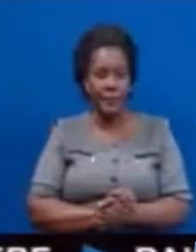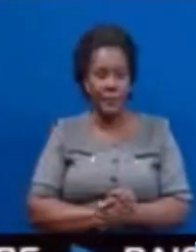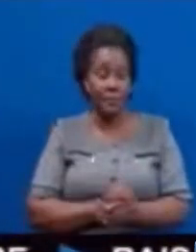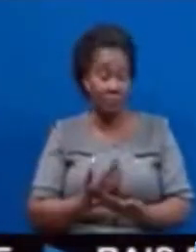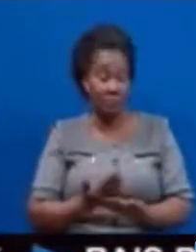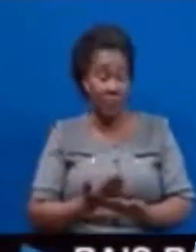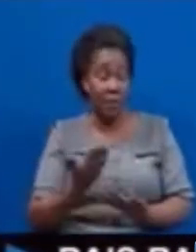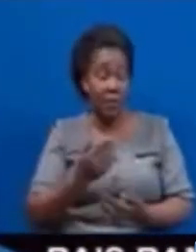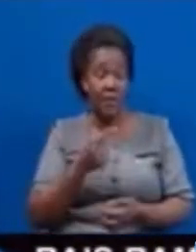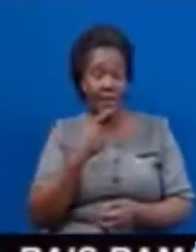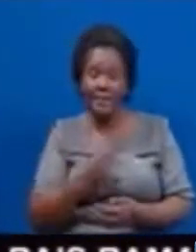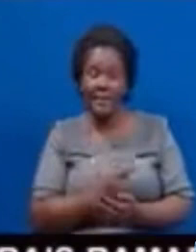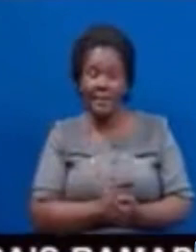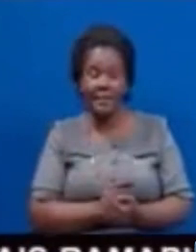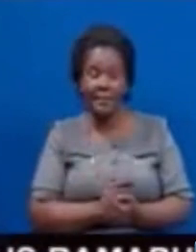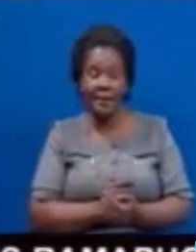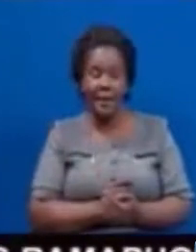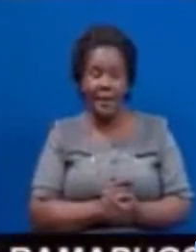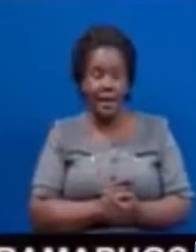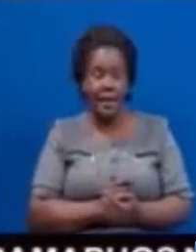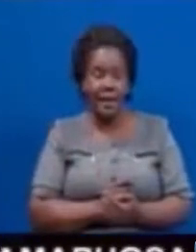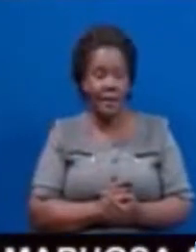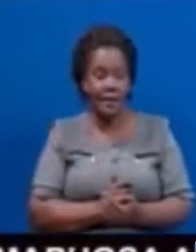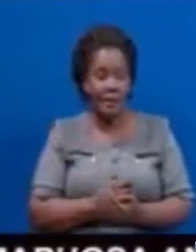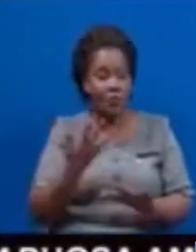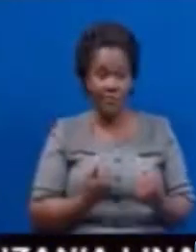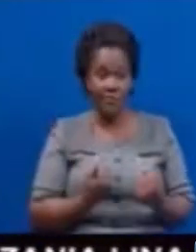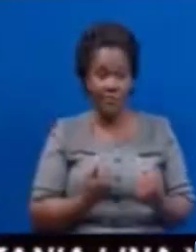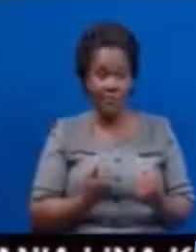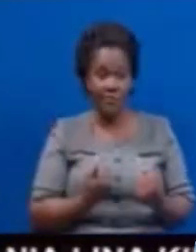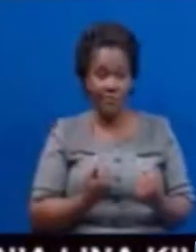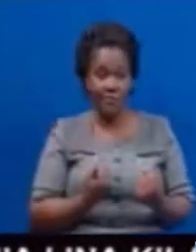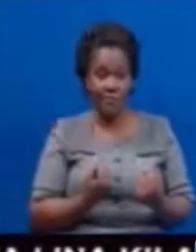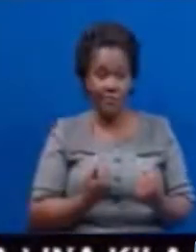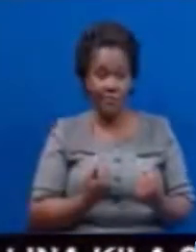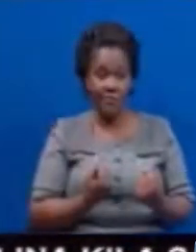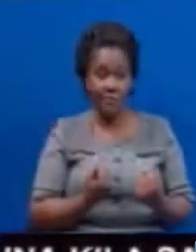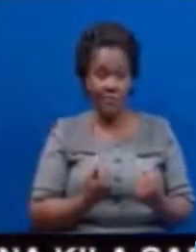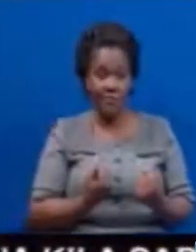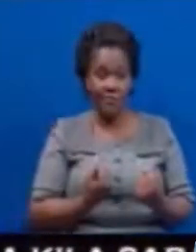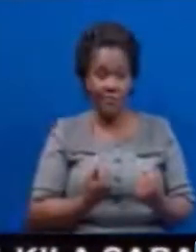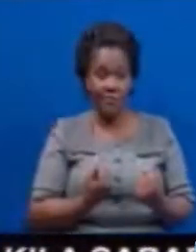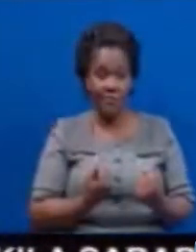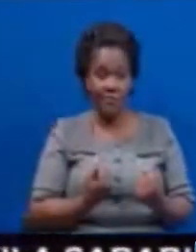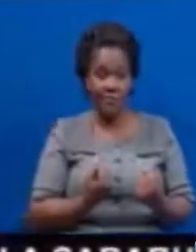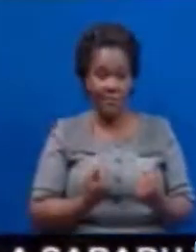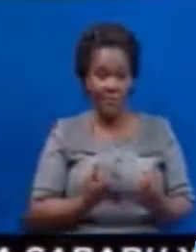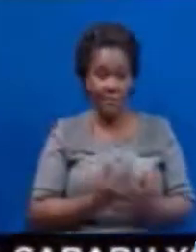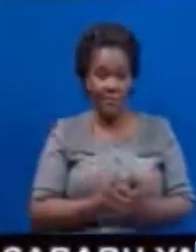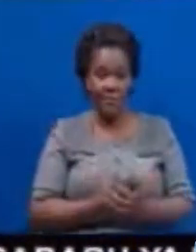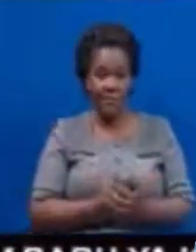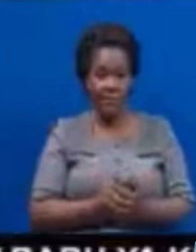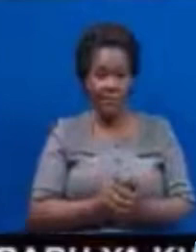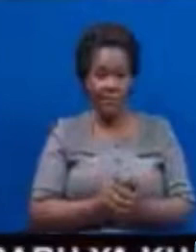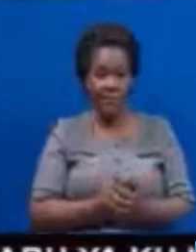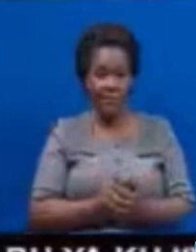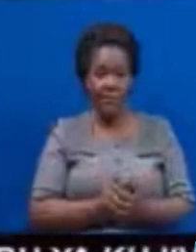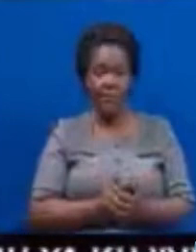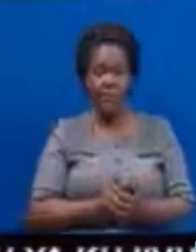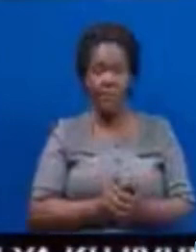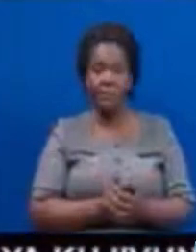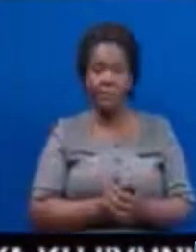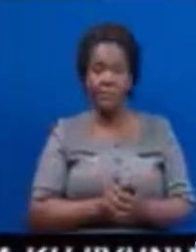only way to pursue our development is to follow failed prescriptions